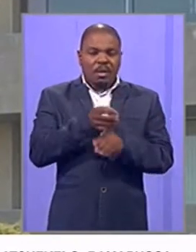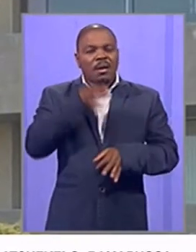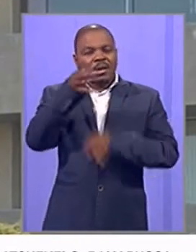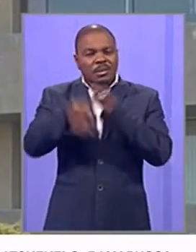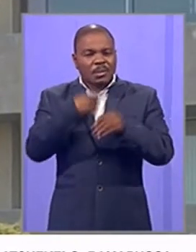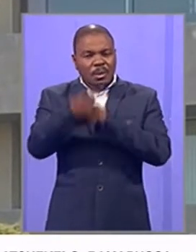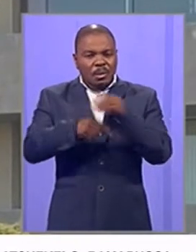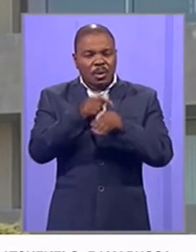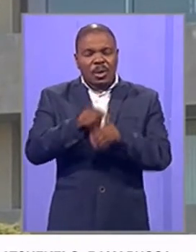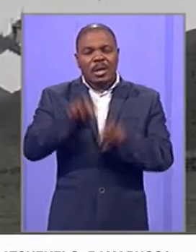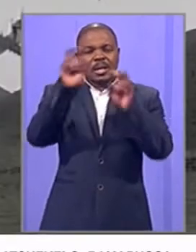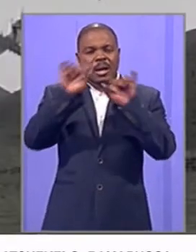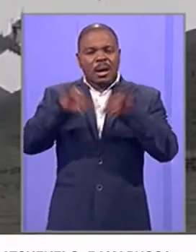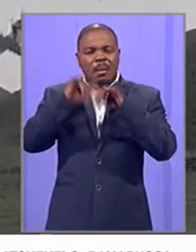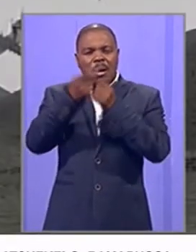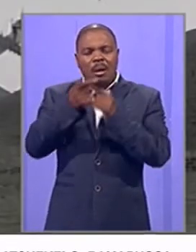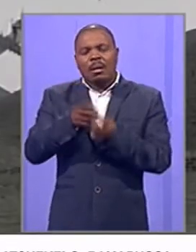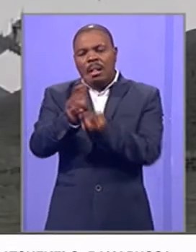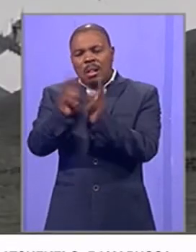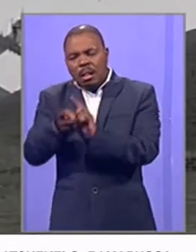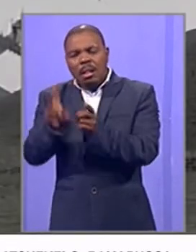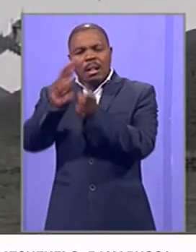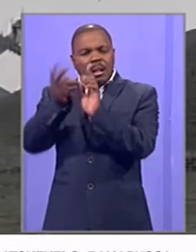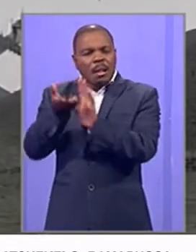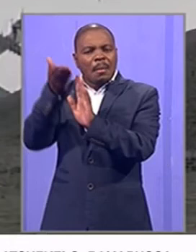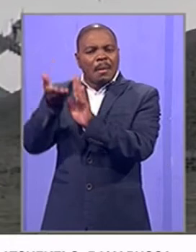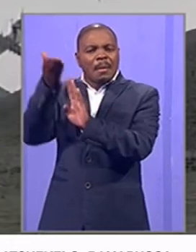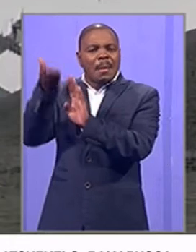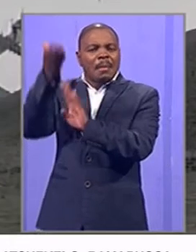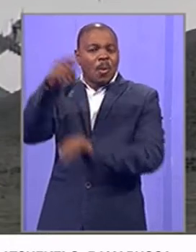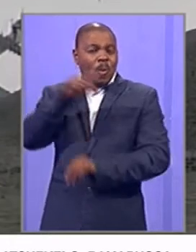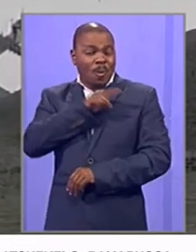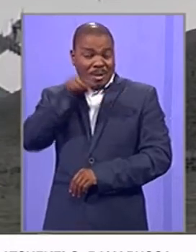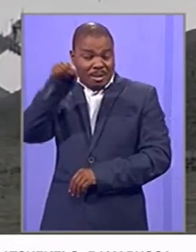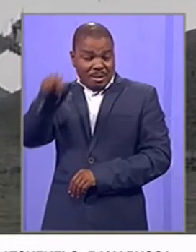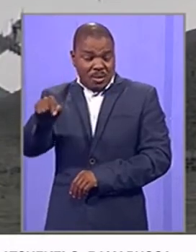se yang kwa godimo sa Eskom ka gore sekoloto sa setheo seno sa kabo